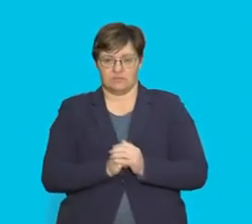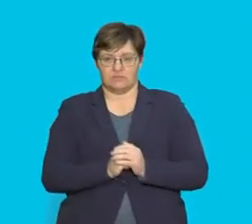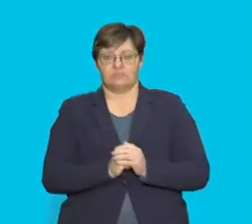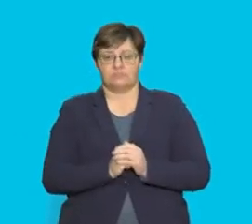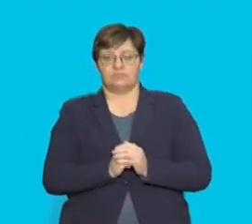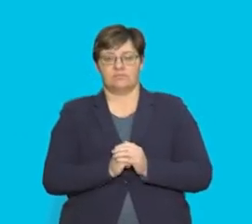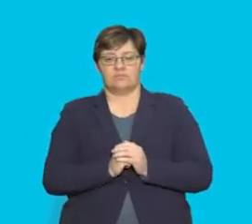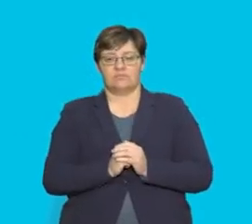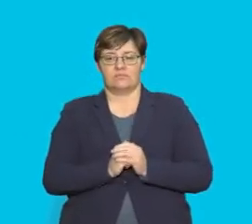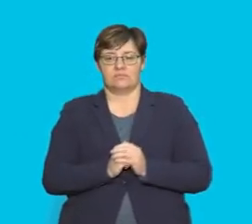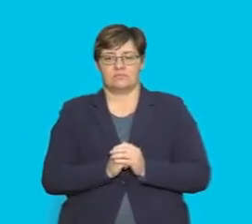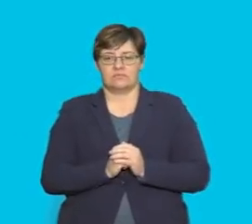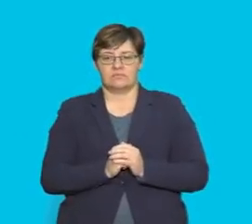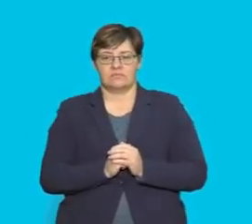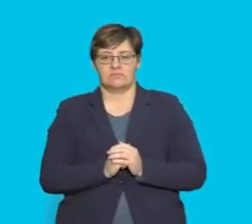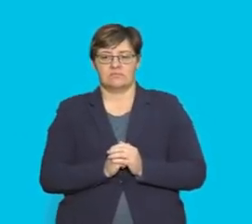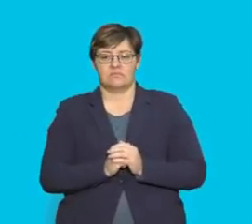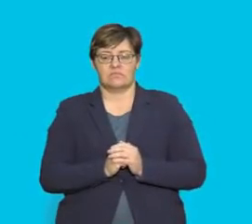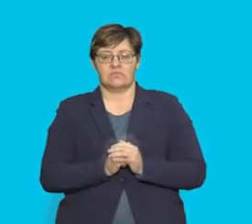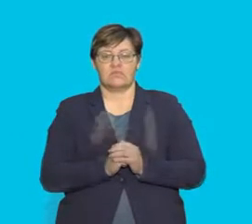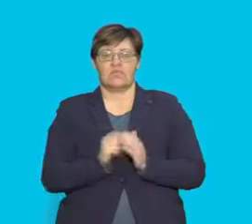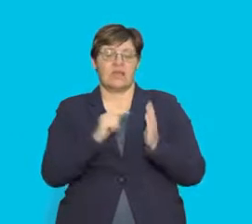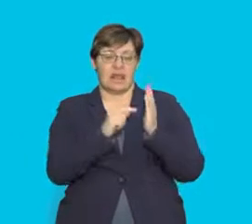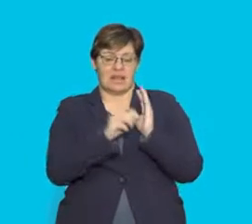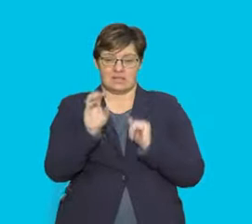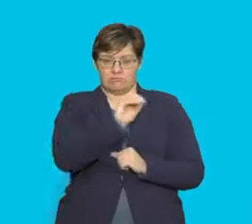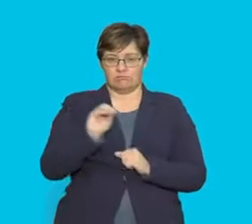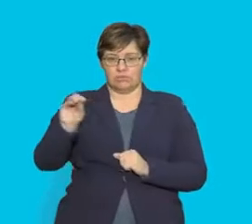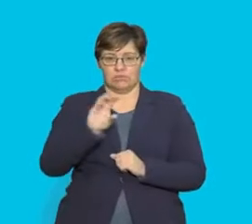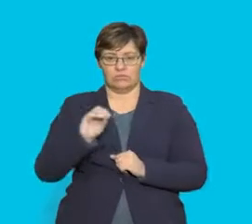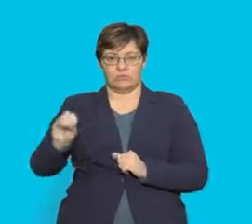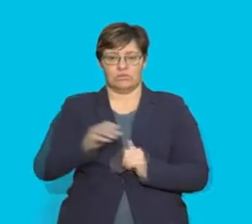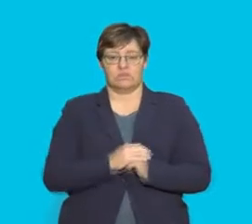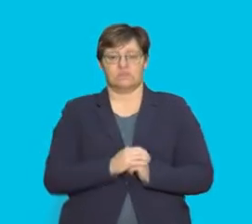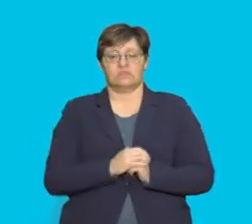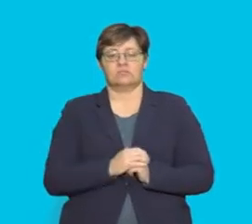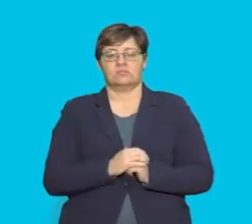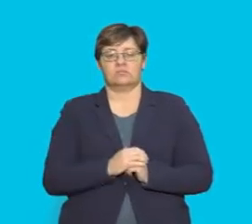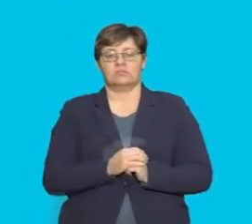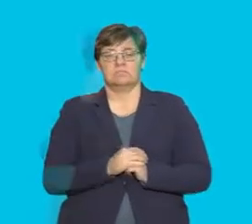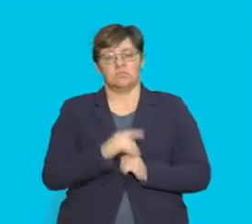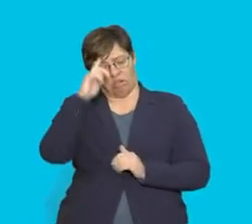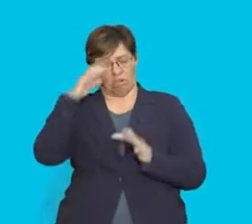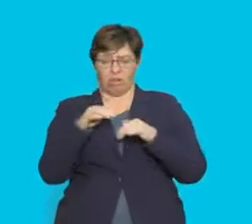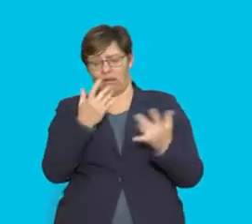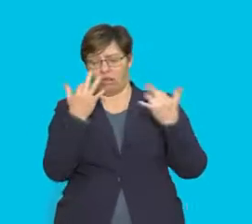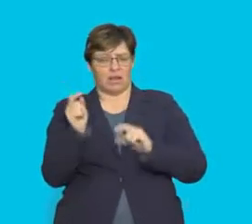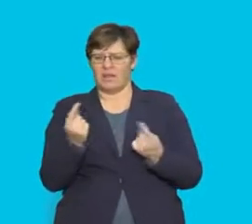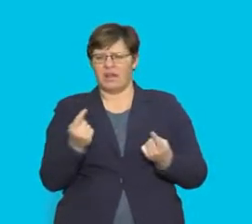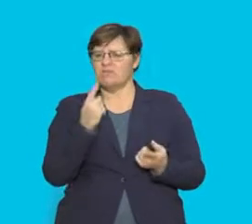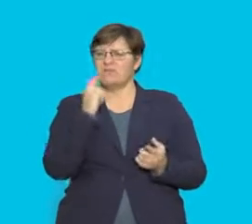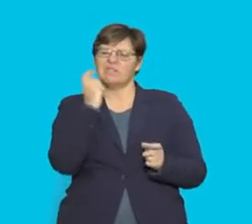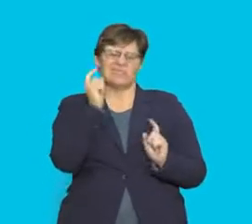0.06 over 12, and then you go straight to your calculator. You don't even need to crack your brain with trying to solve